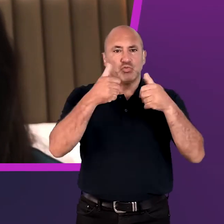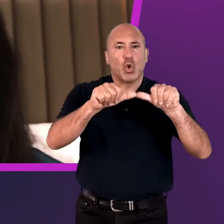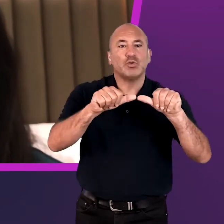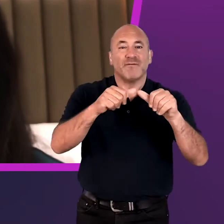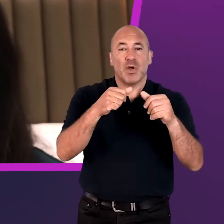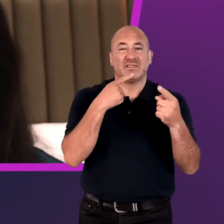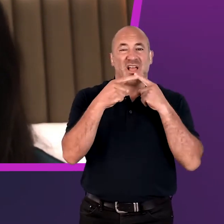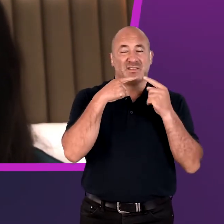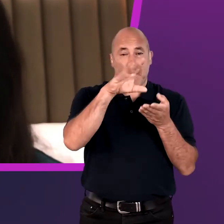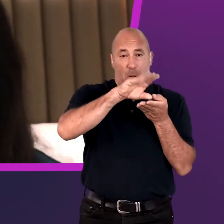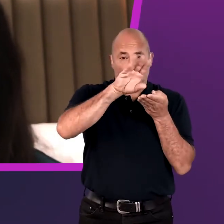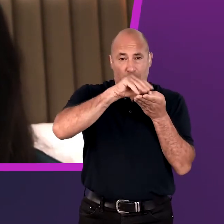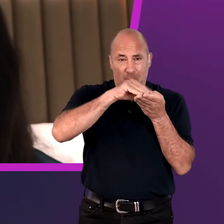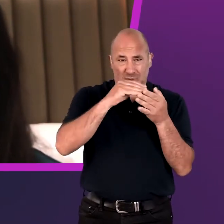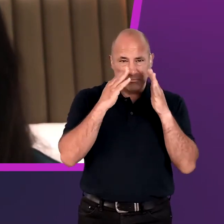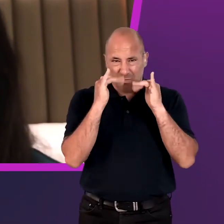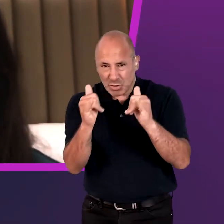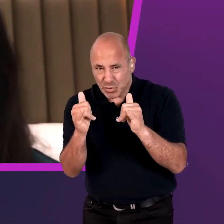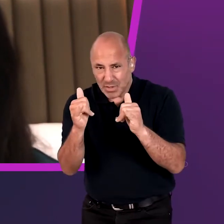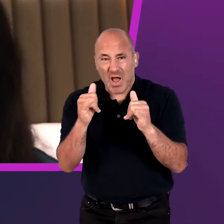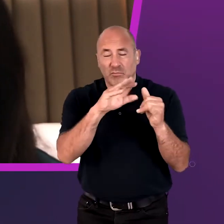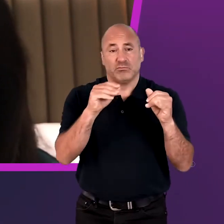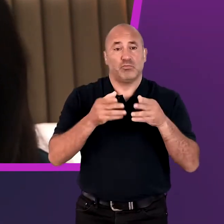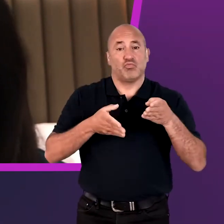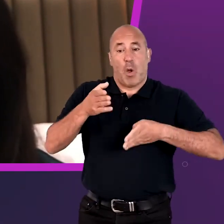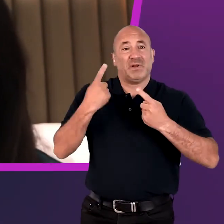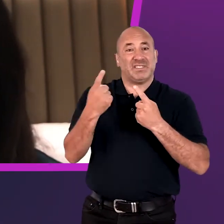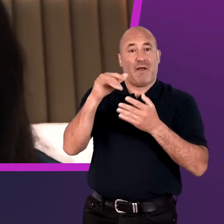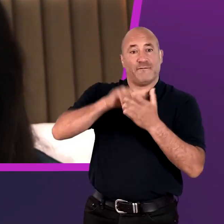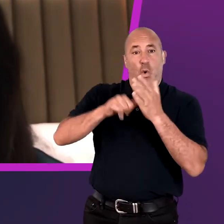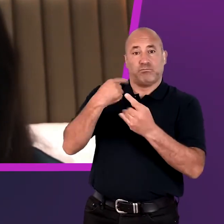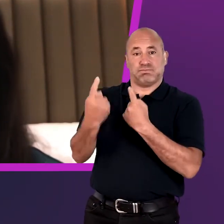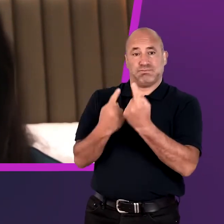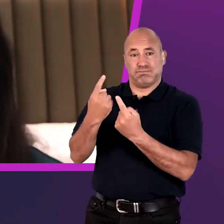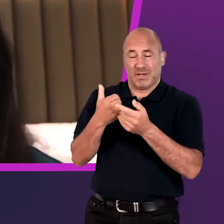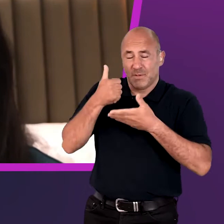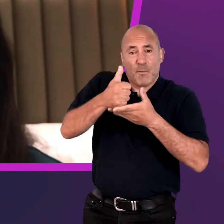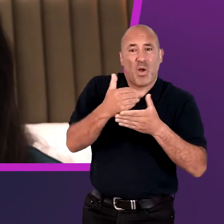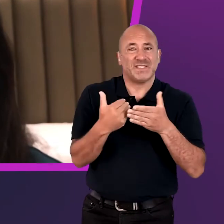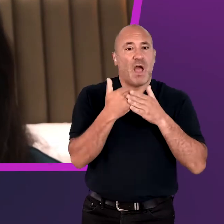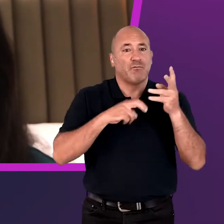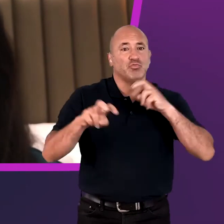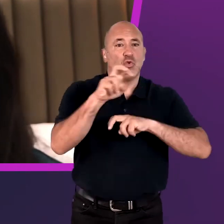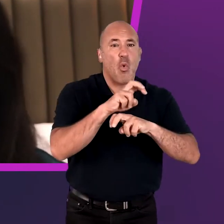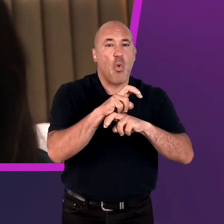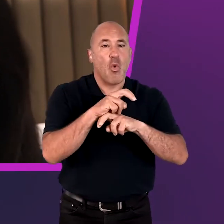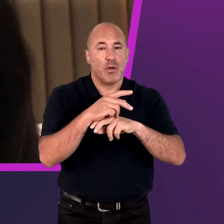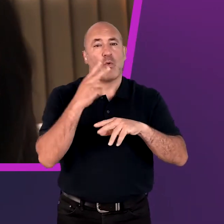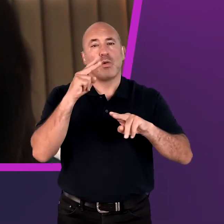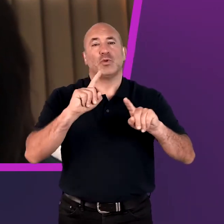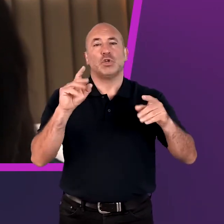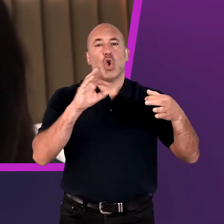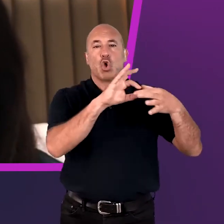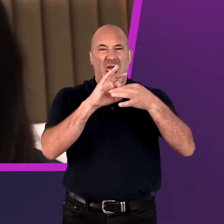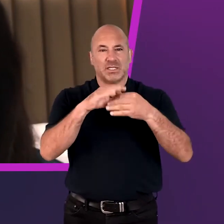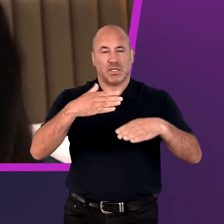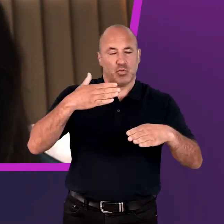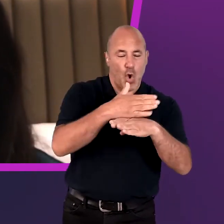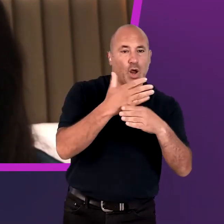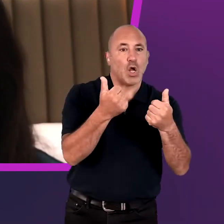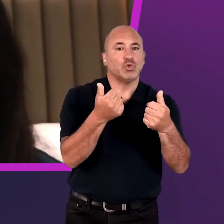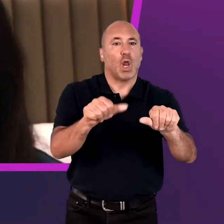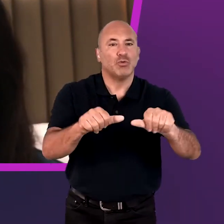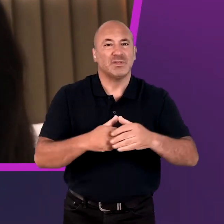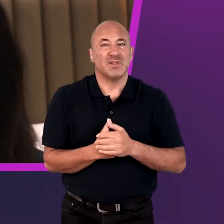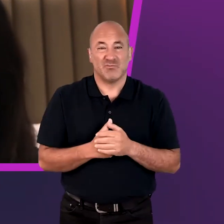digitization solution to capture data from inspections, automate form filling and support safety tools. It's also known as Connected